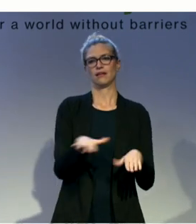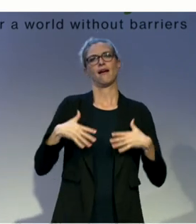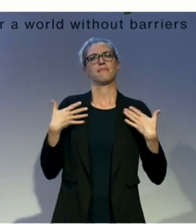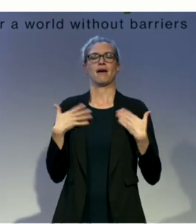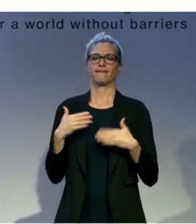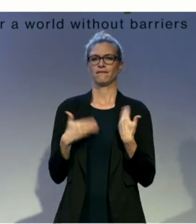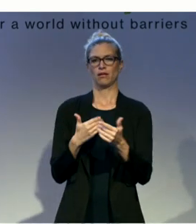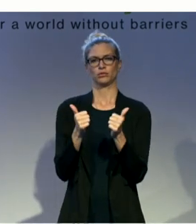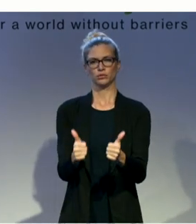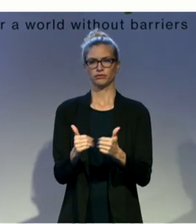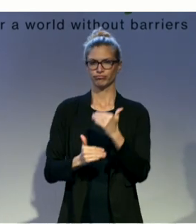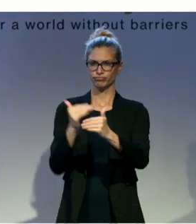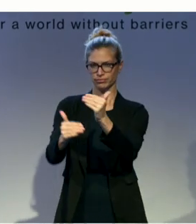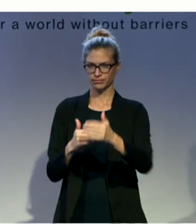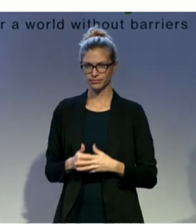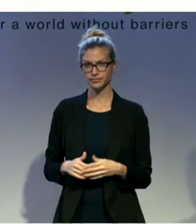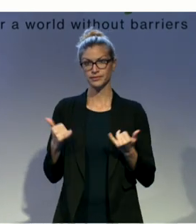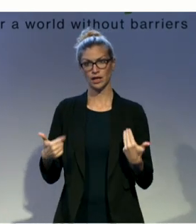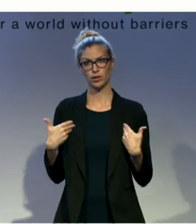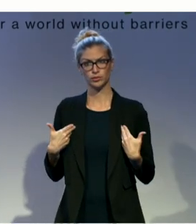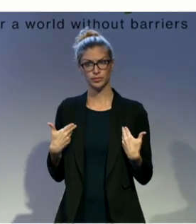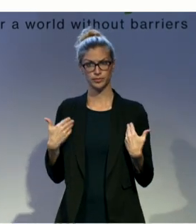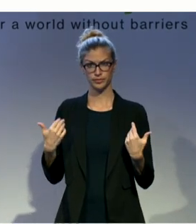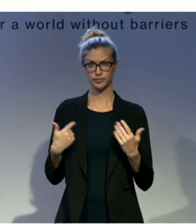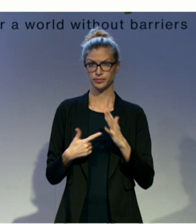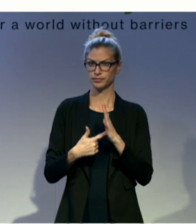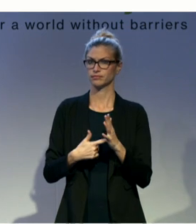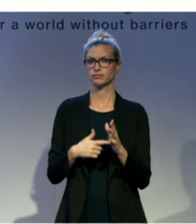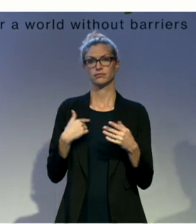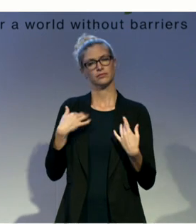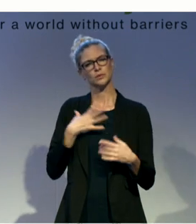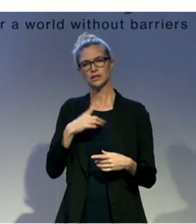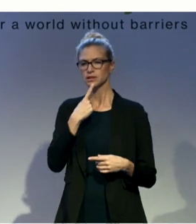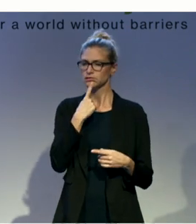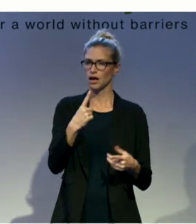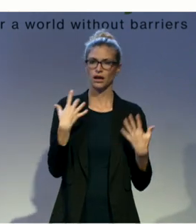today is to tell you about one of the most important services we have developed.